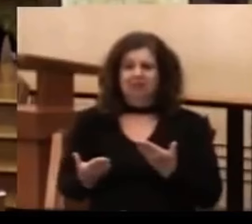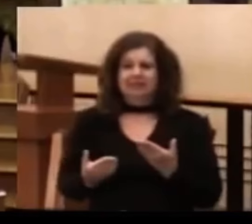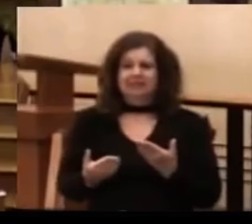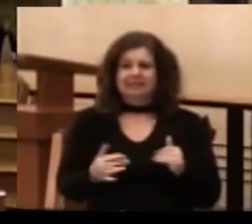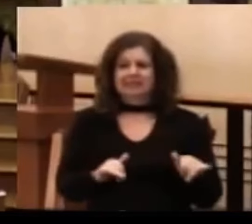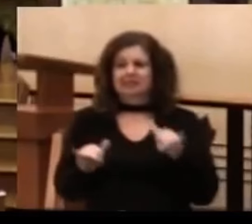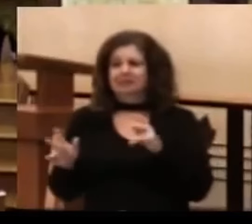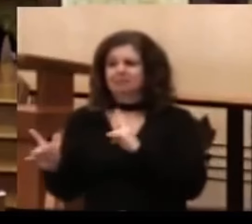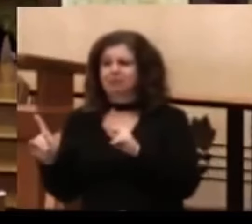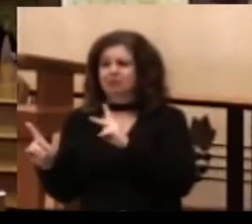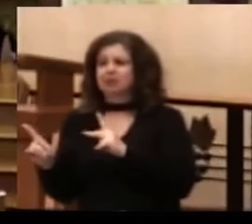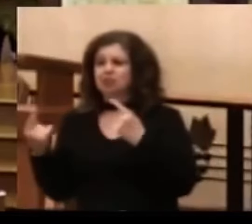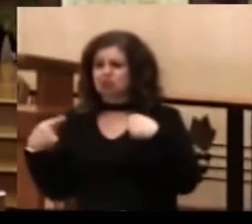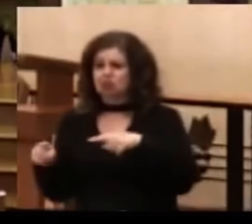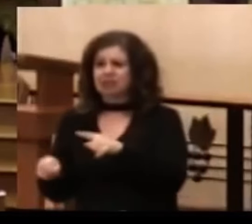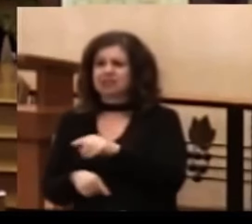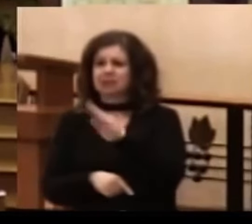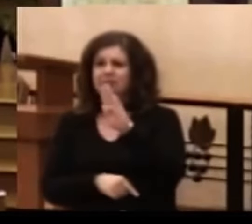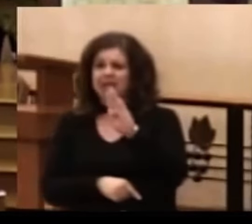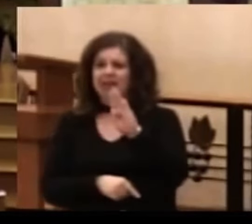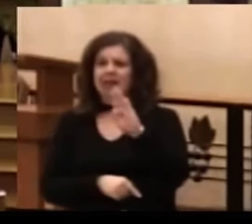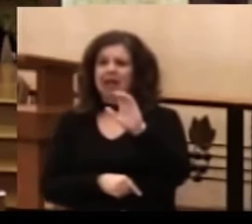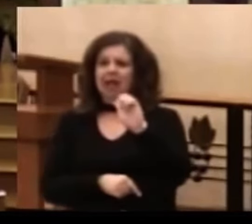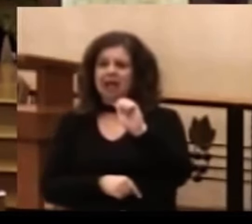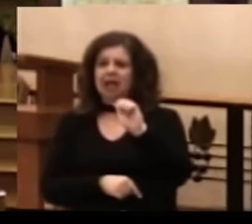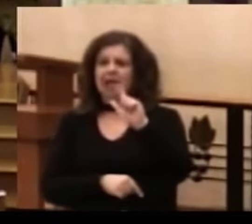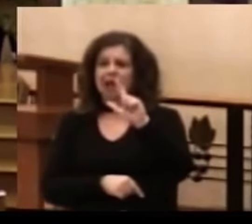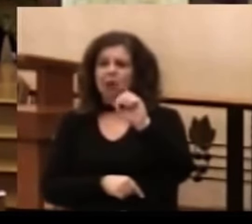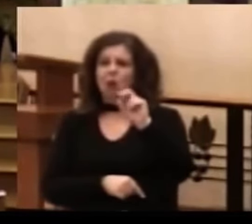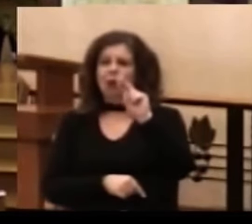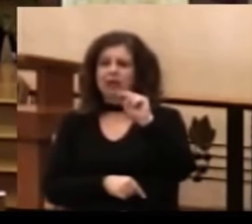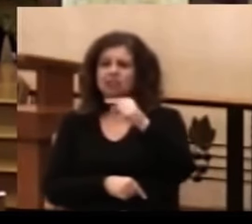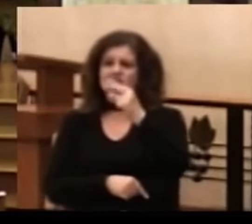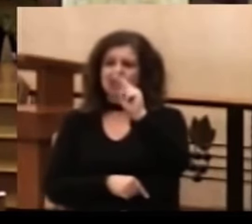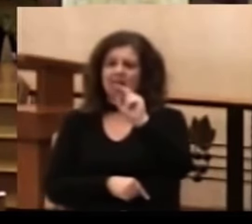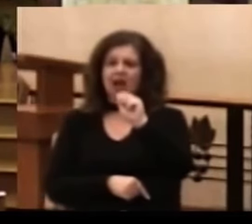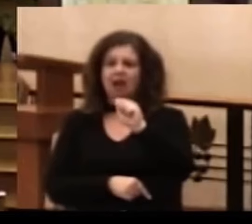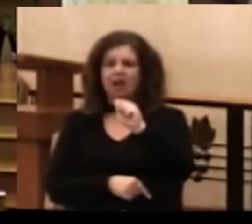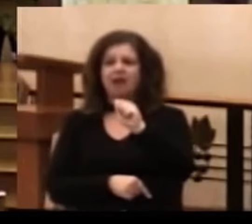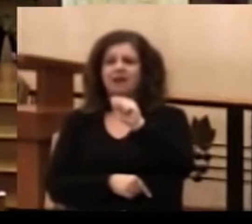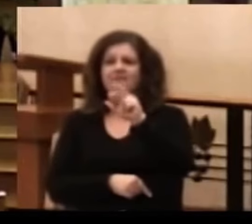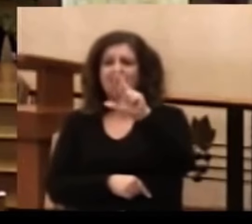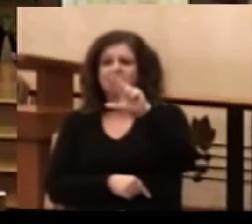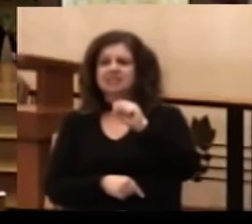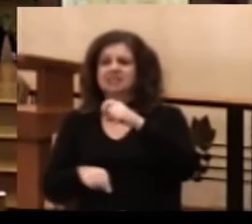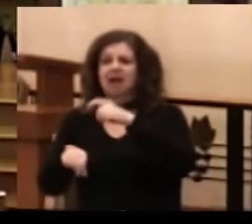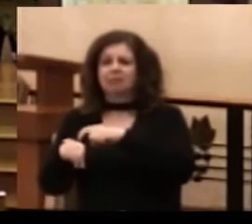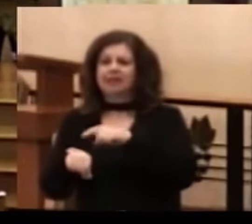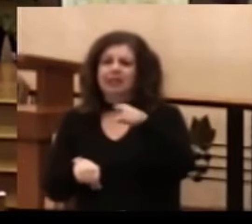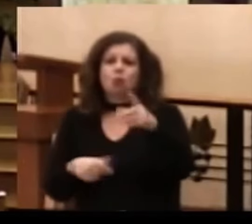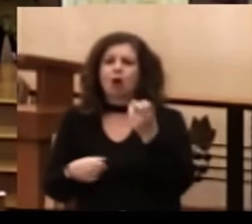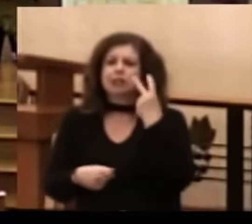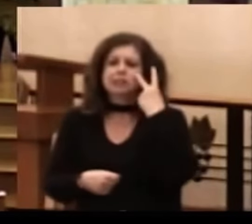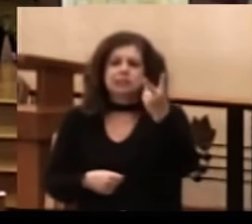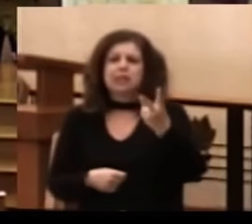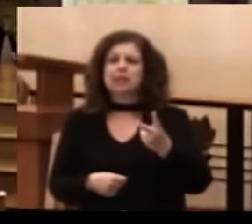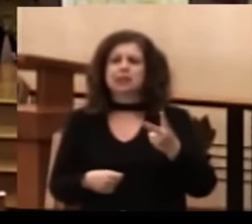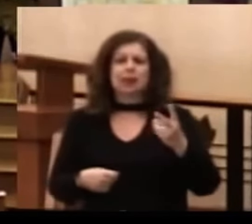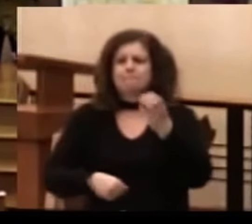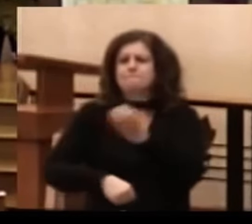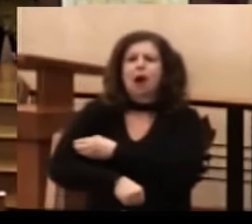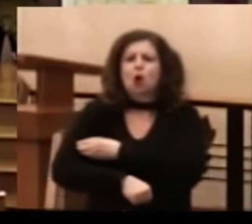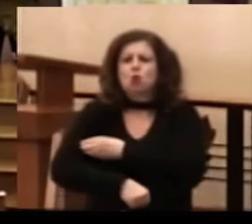this coronavirus time. And he wanted to see the power of God. So God told him to